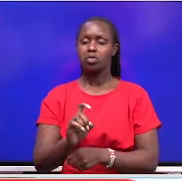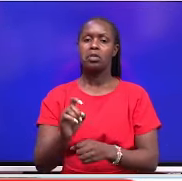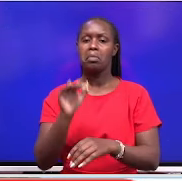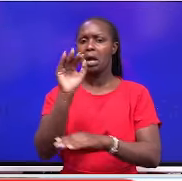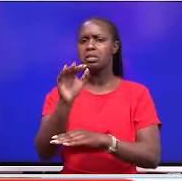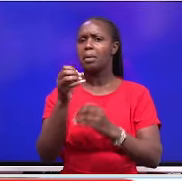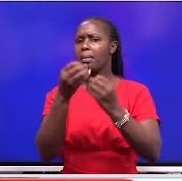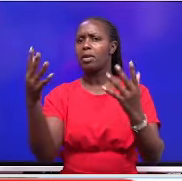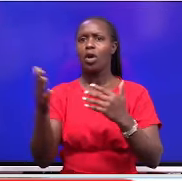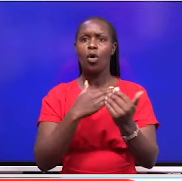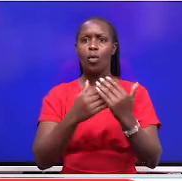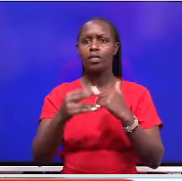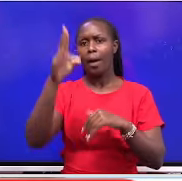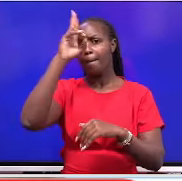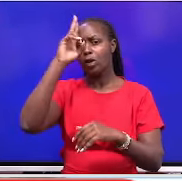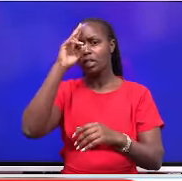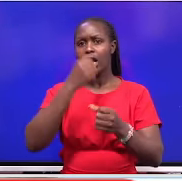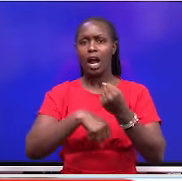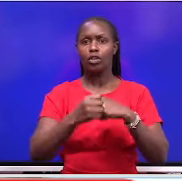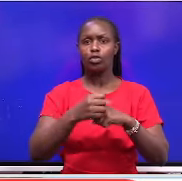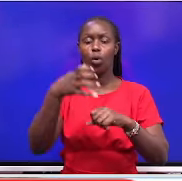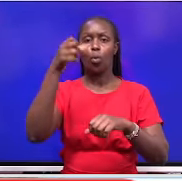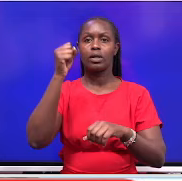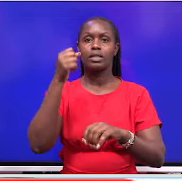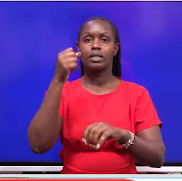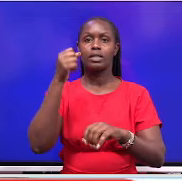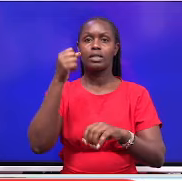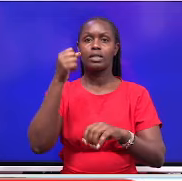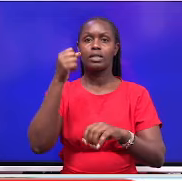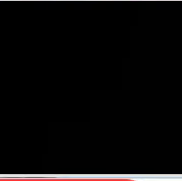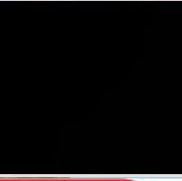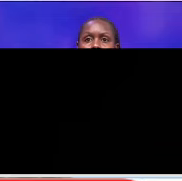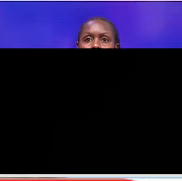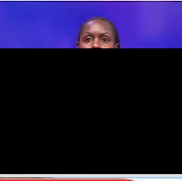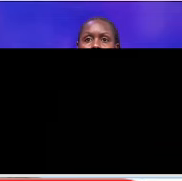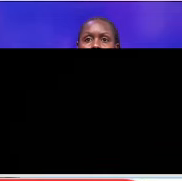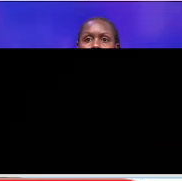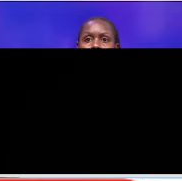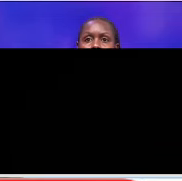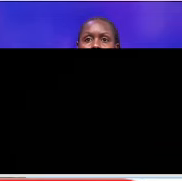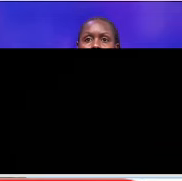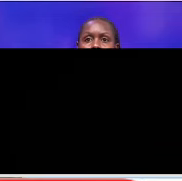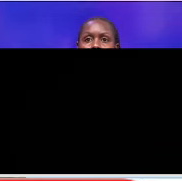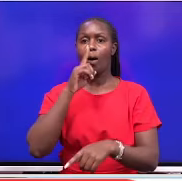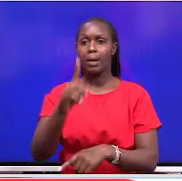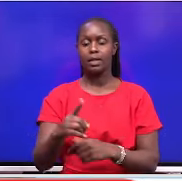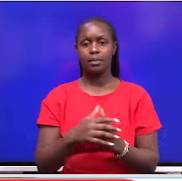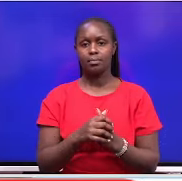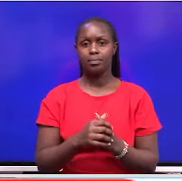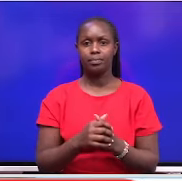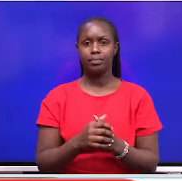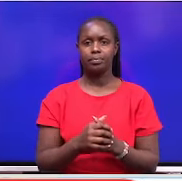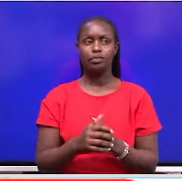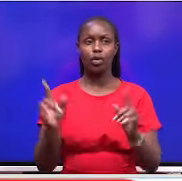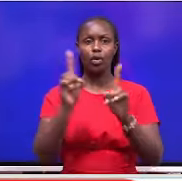are whether the actions by the police were premeditated, and if so, who commanded them. Omtata in his letter also asked